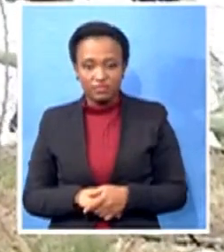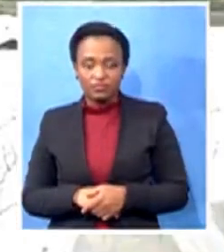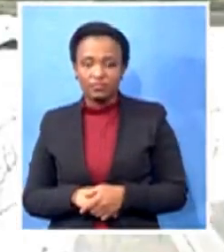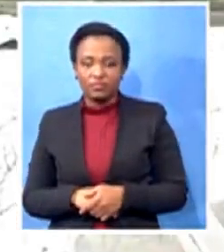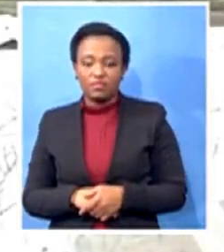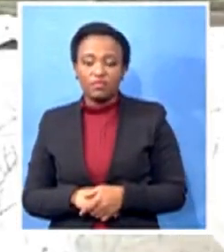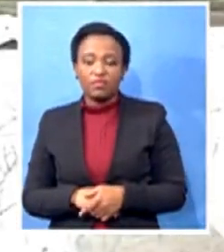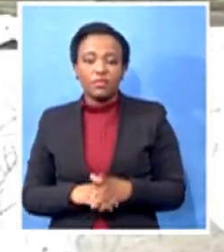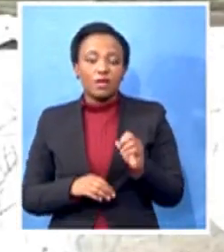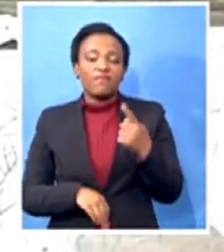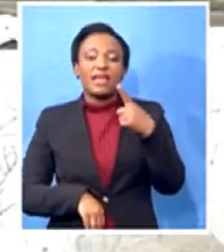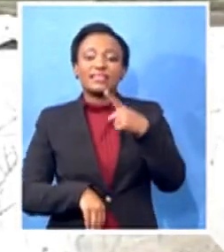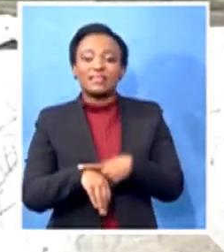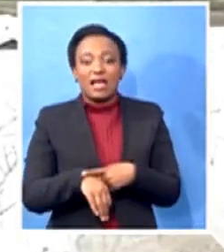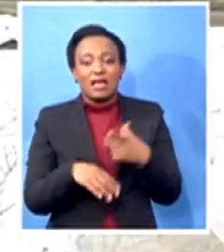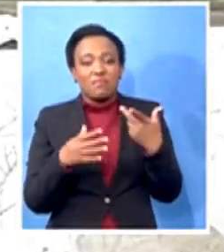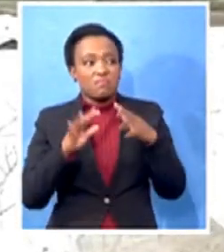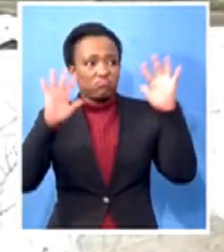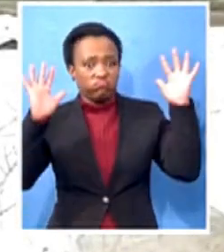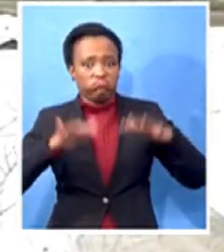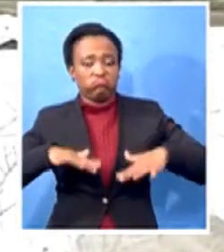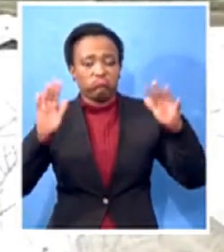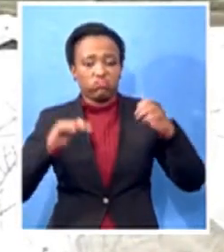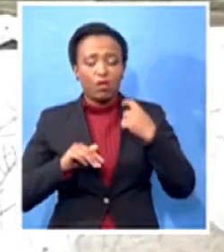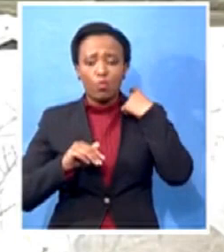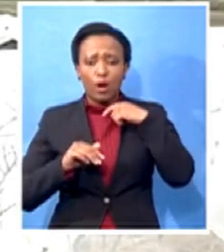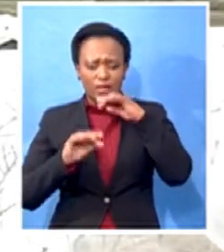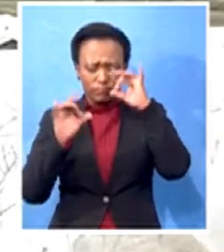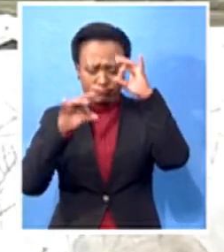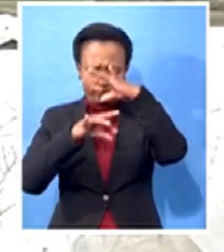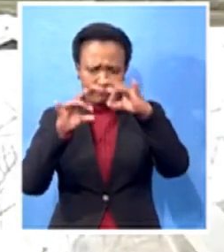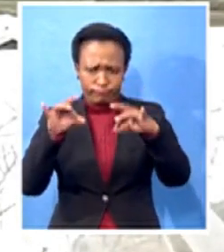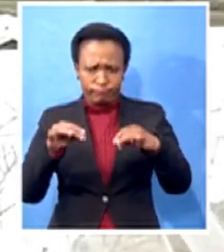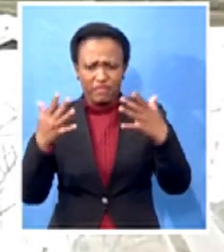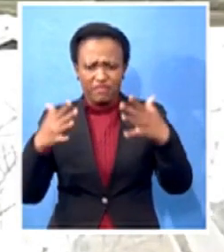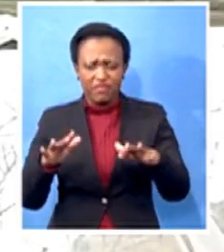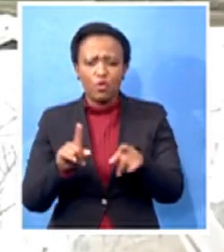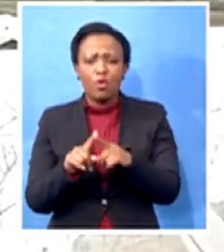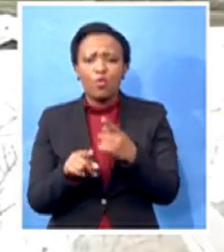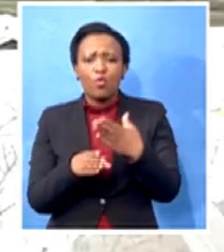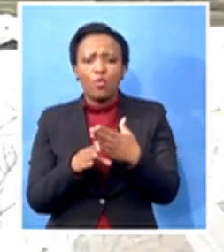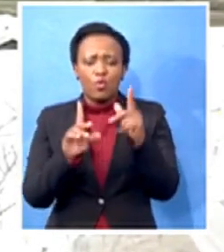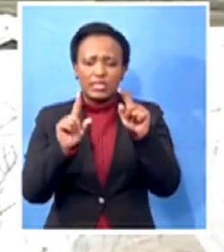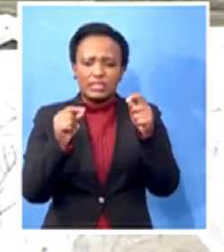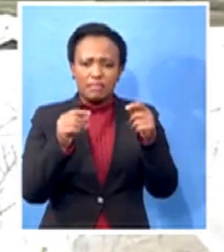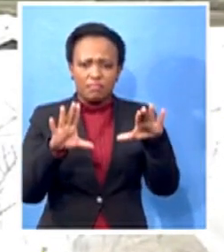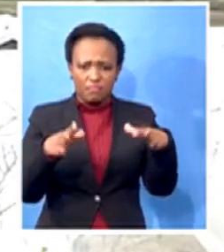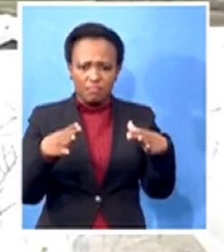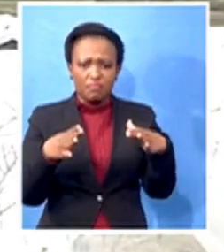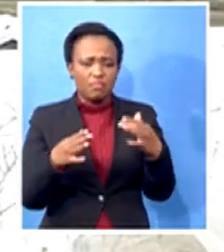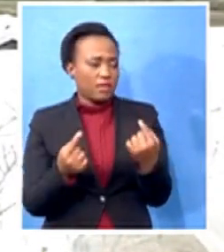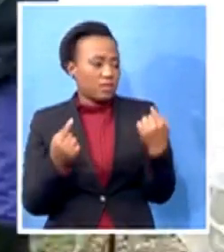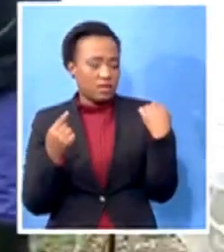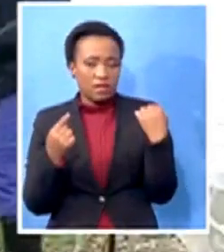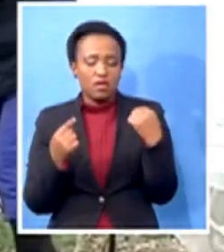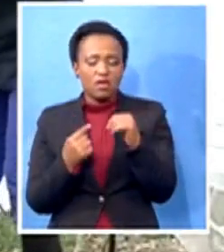it is a learning experience on how to get them up. We've got a team there behind me. There are about 50 guys underneath the nets digging holes,